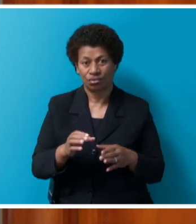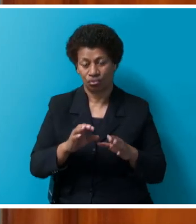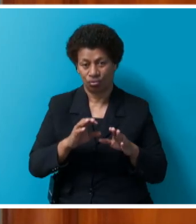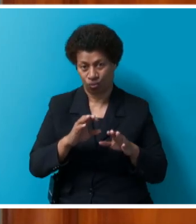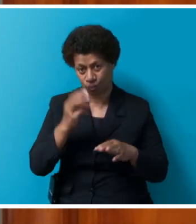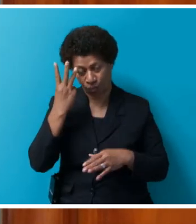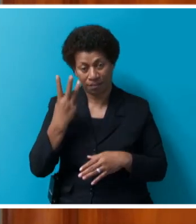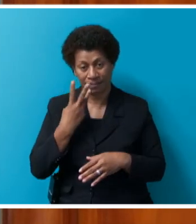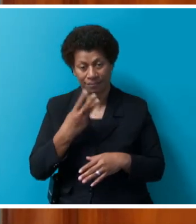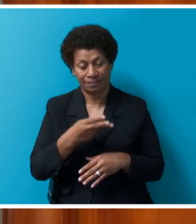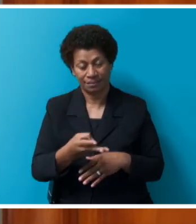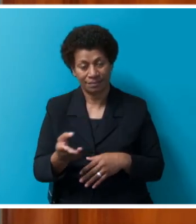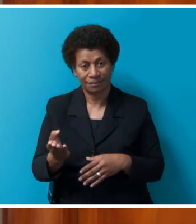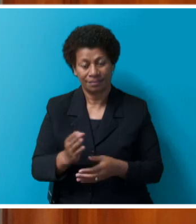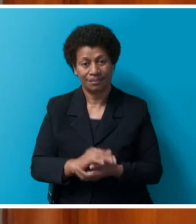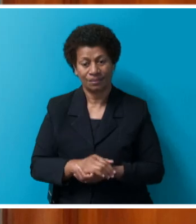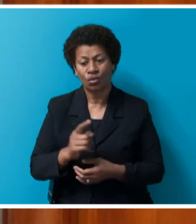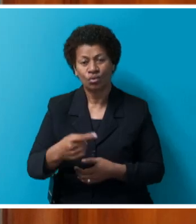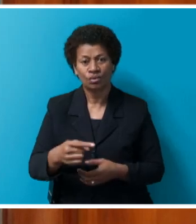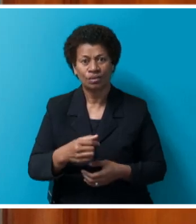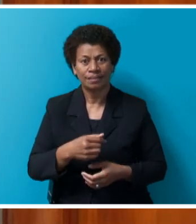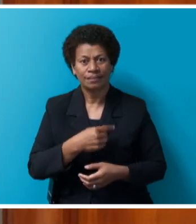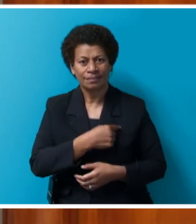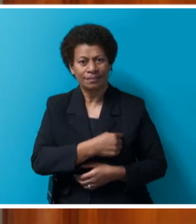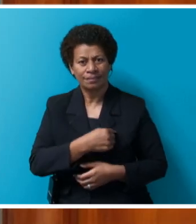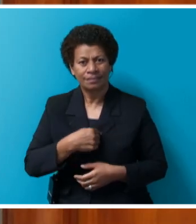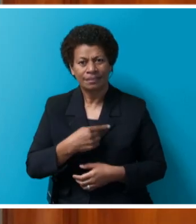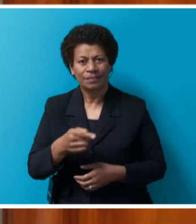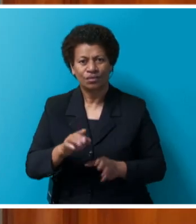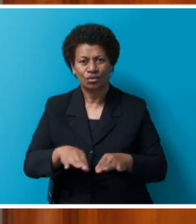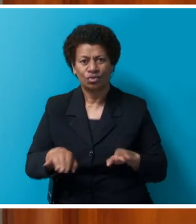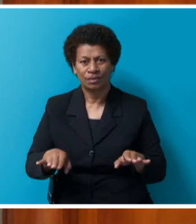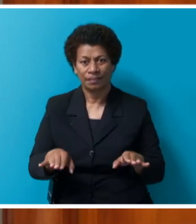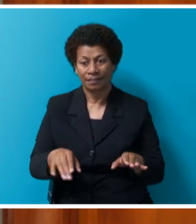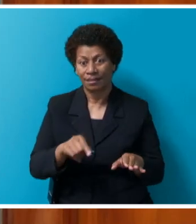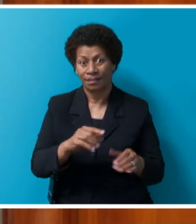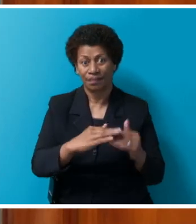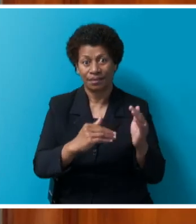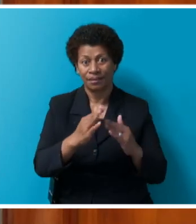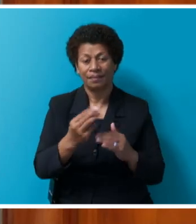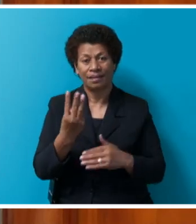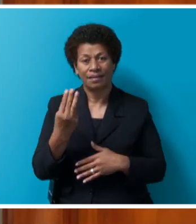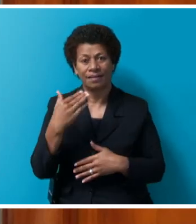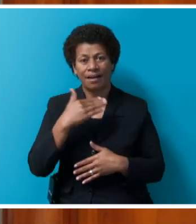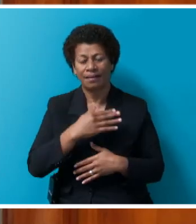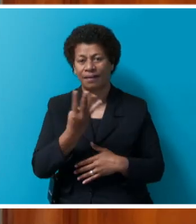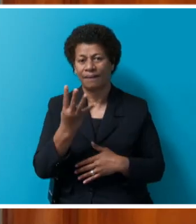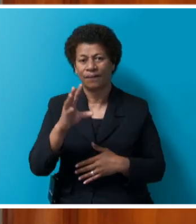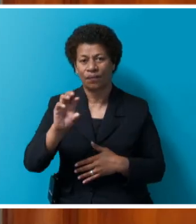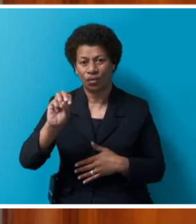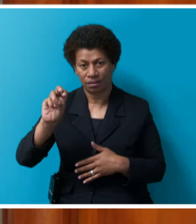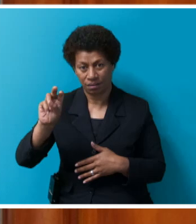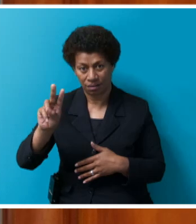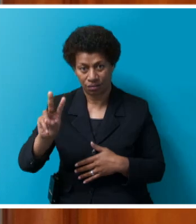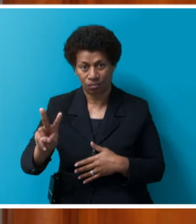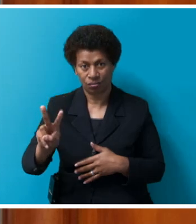our children. There's an increase in the funding of constructing the Child Wellbeing Centre to $342,000 and a